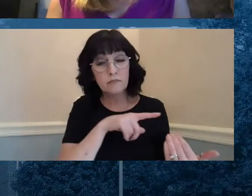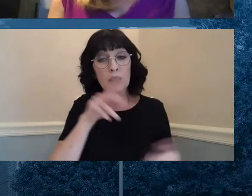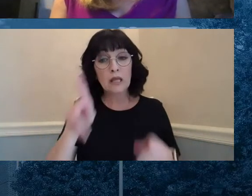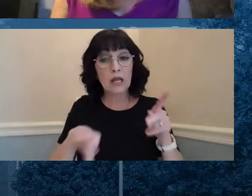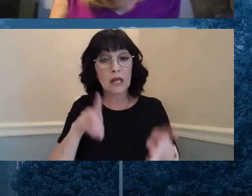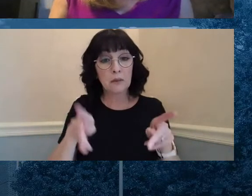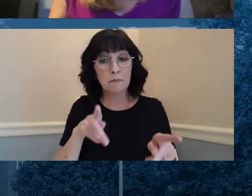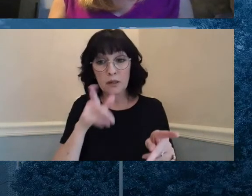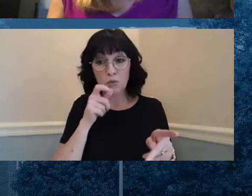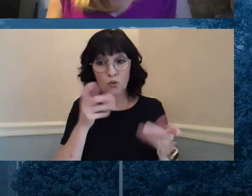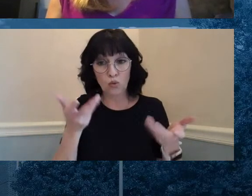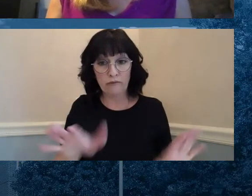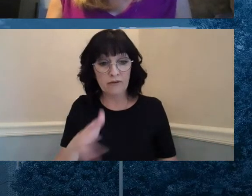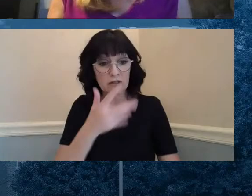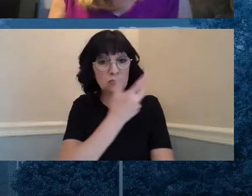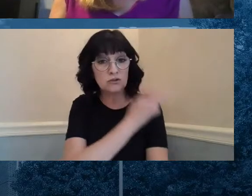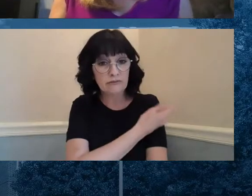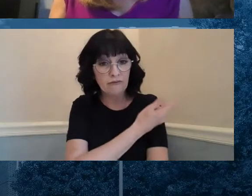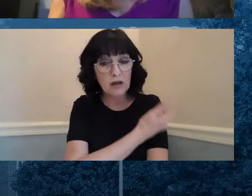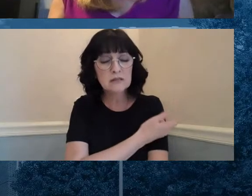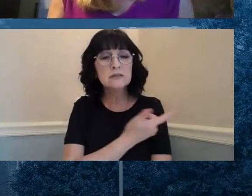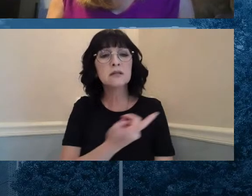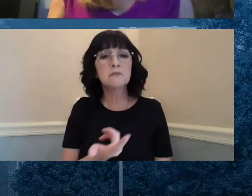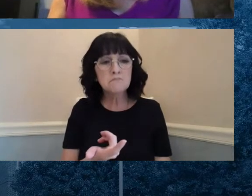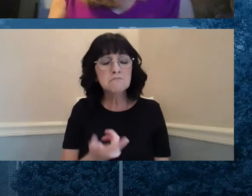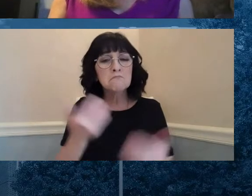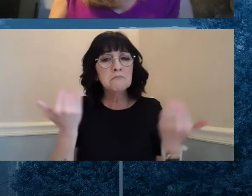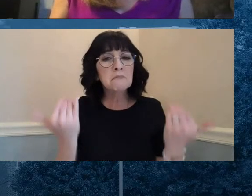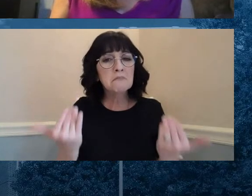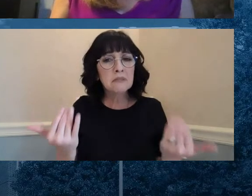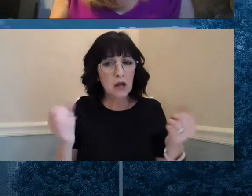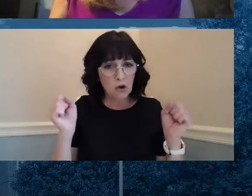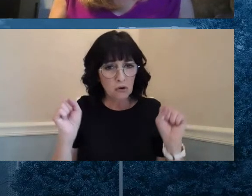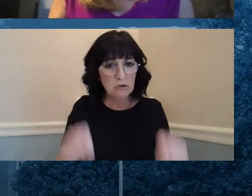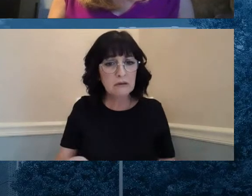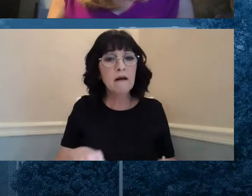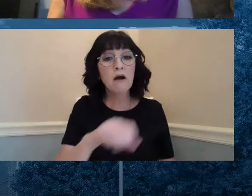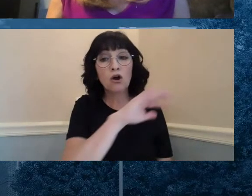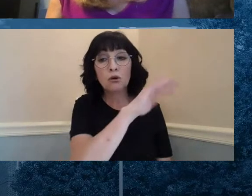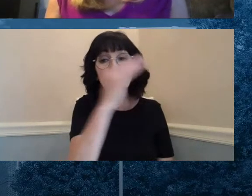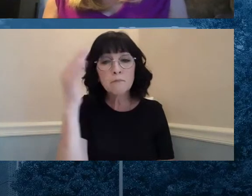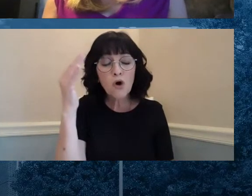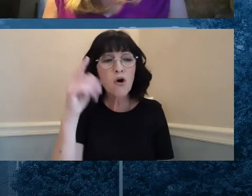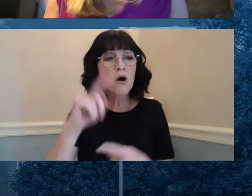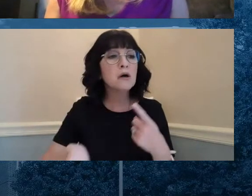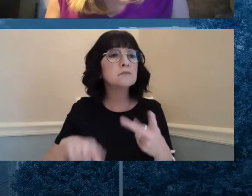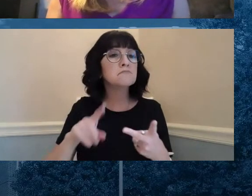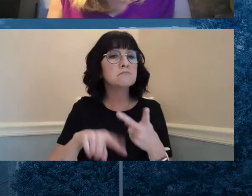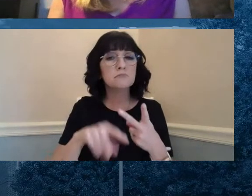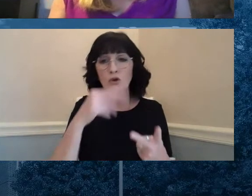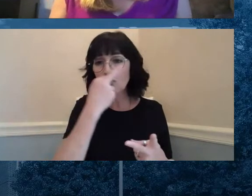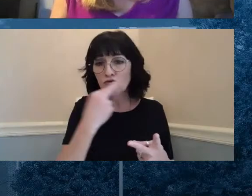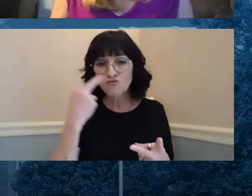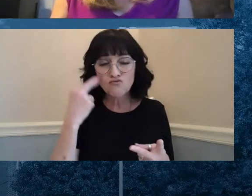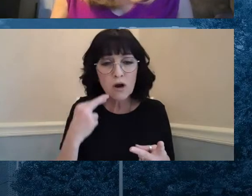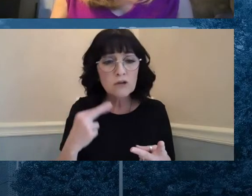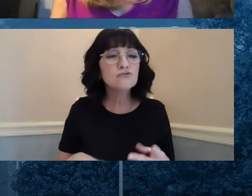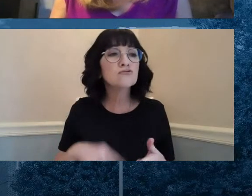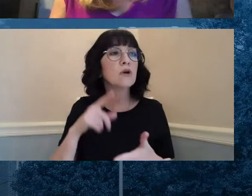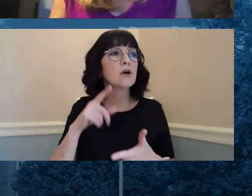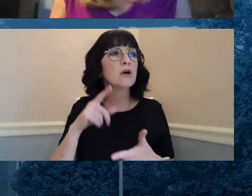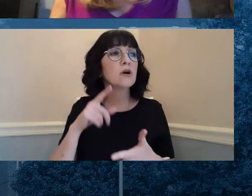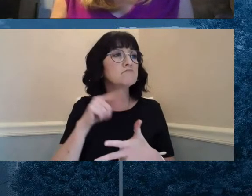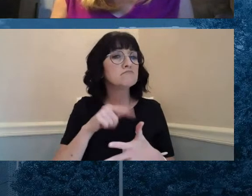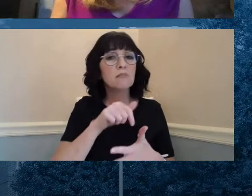know it's safer, like parks and restaurants, small gatherings, vaccinated people no longer have to wear a